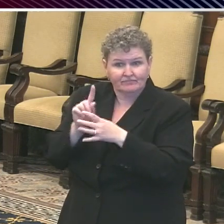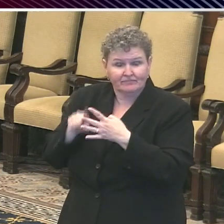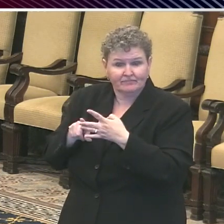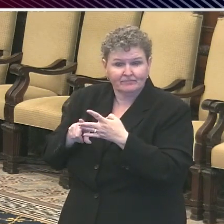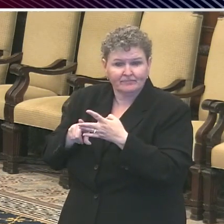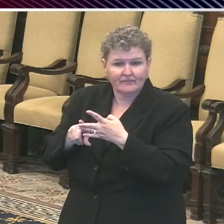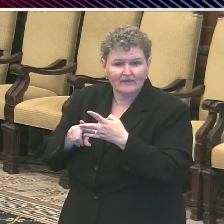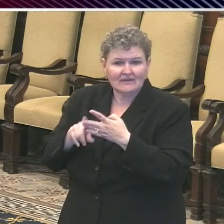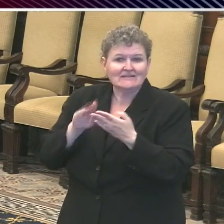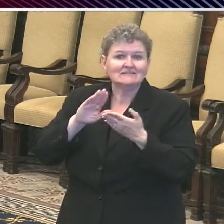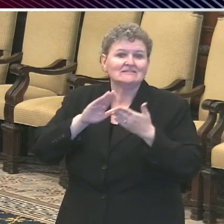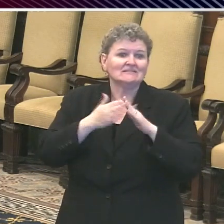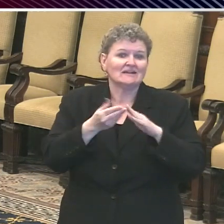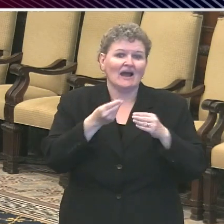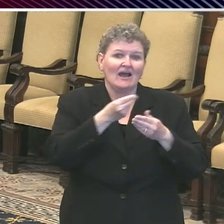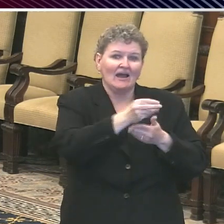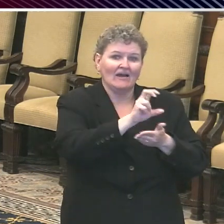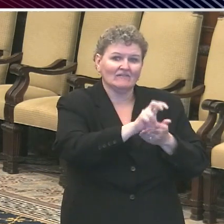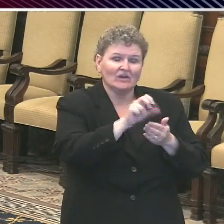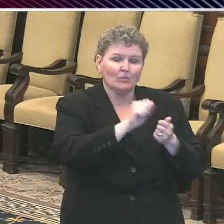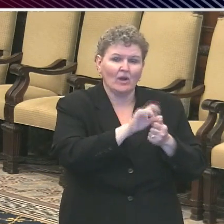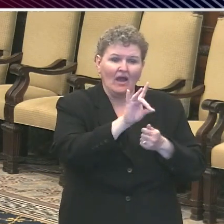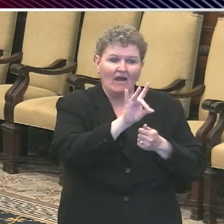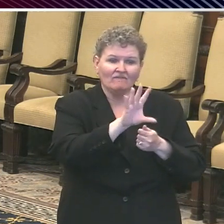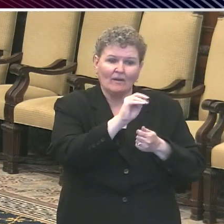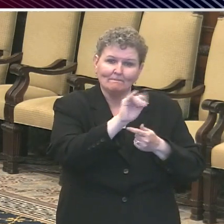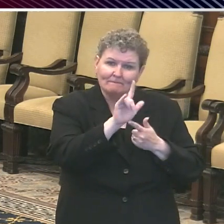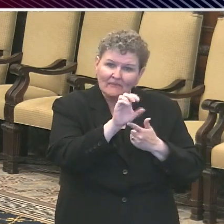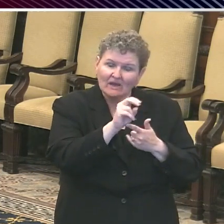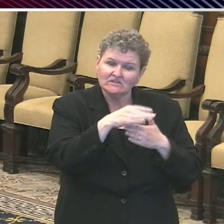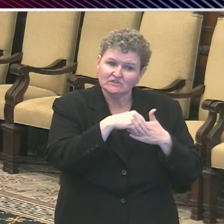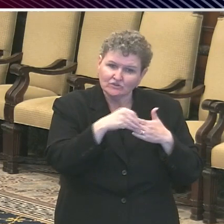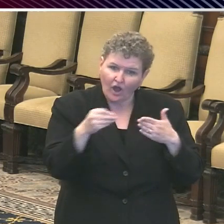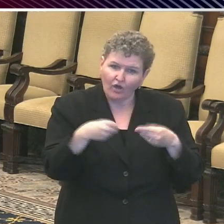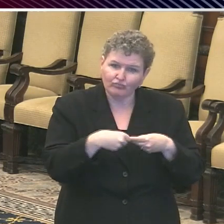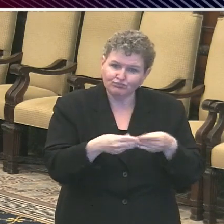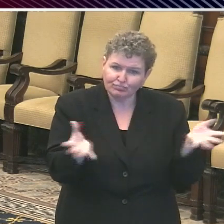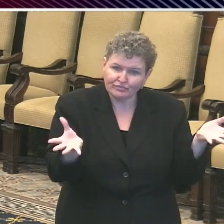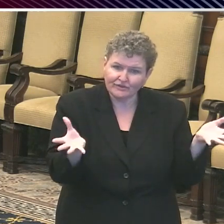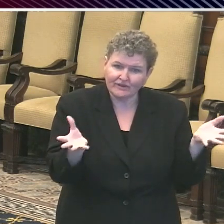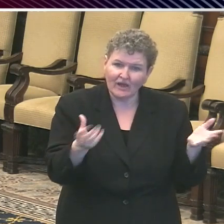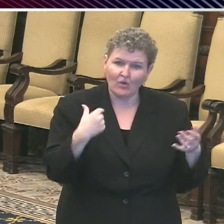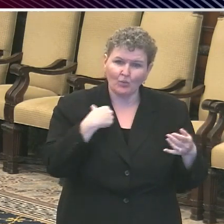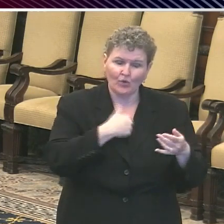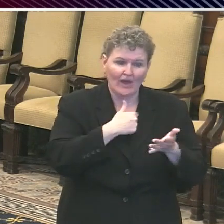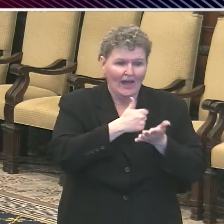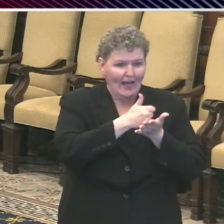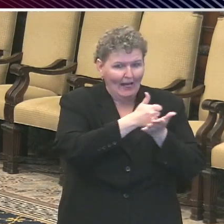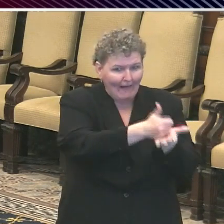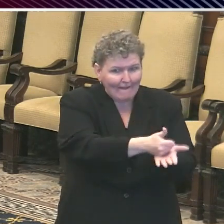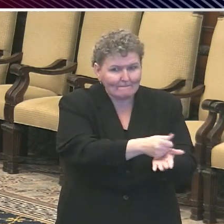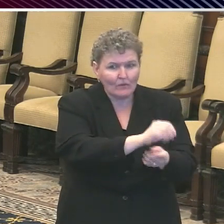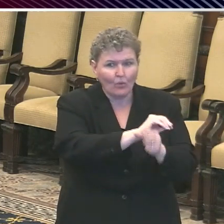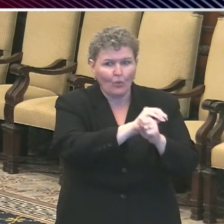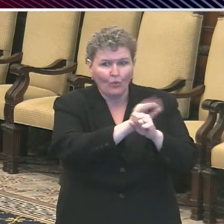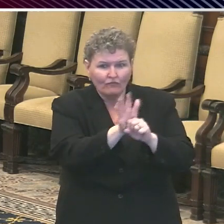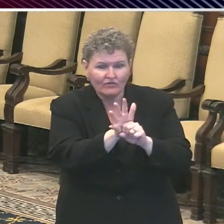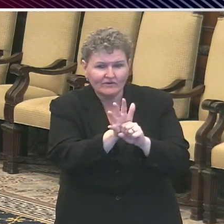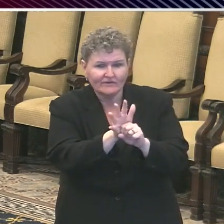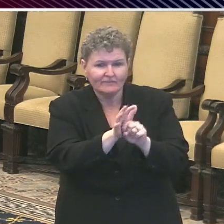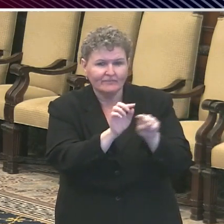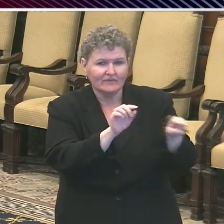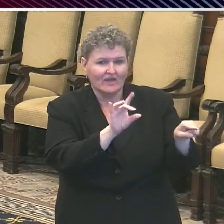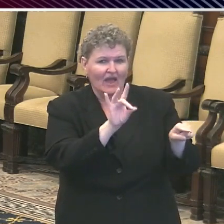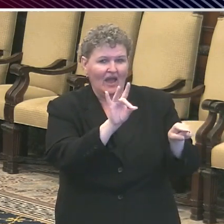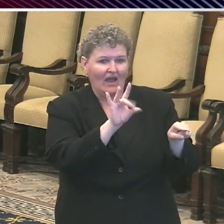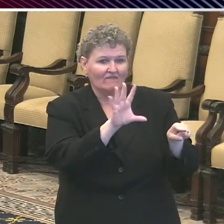city allocated $85 million and appropriated $85 million for our response. That was appropriations authority, and we